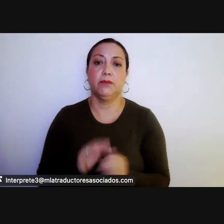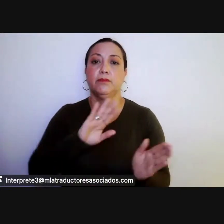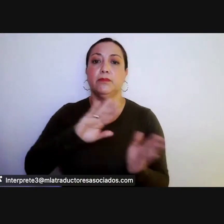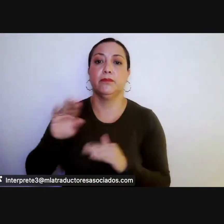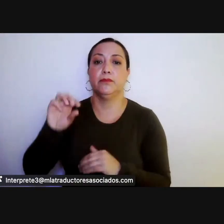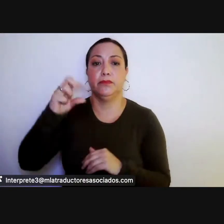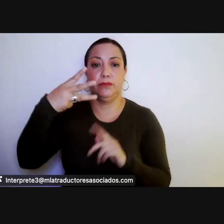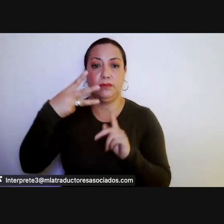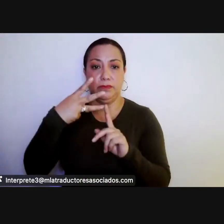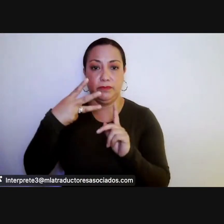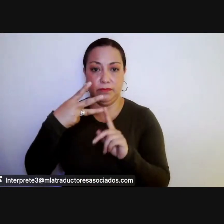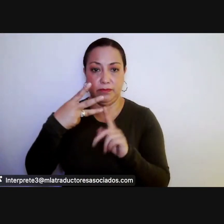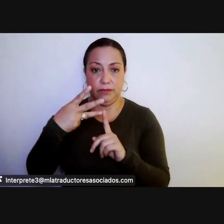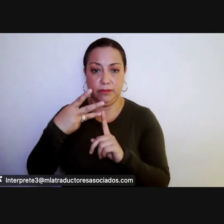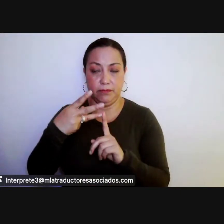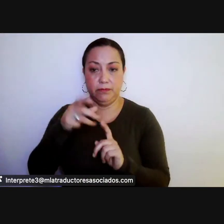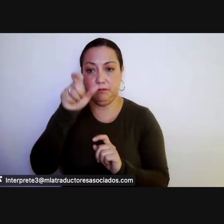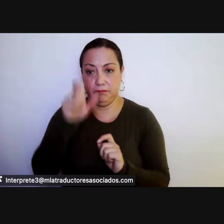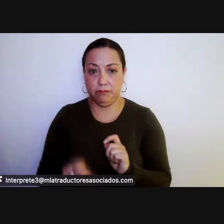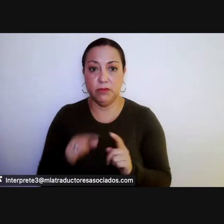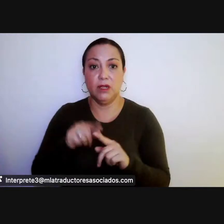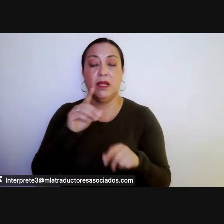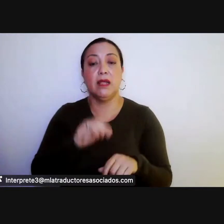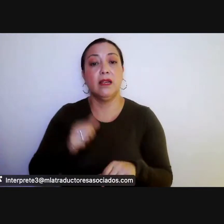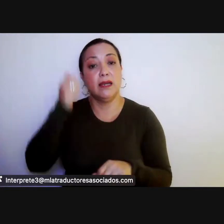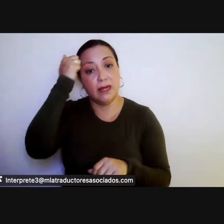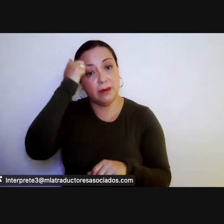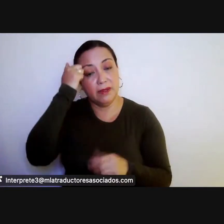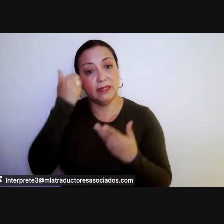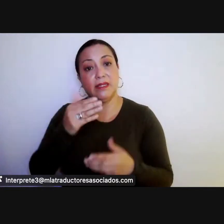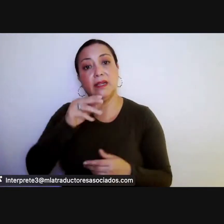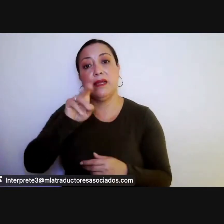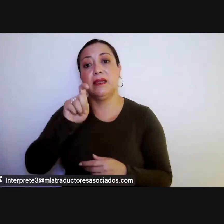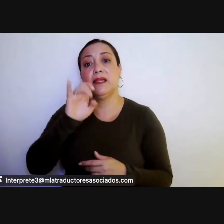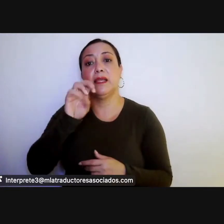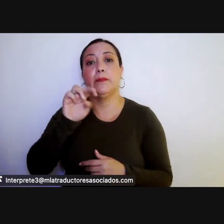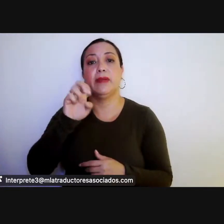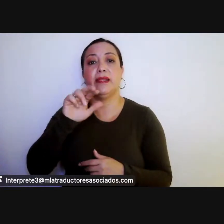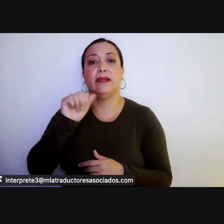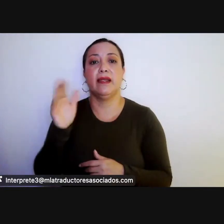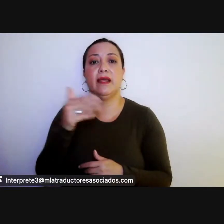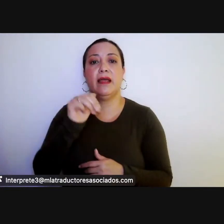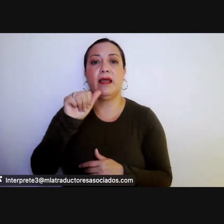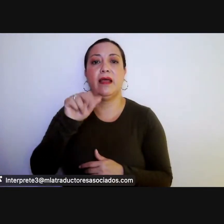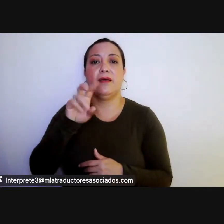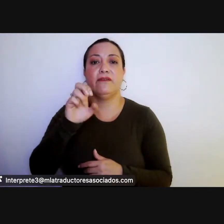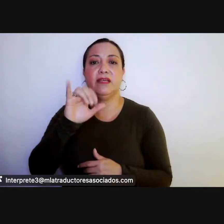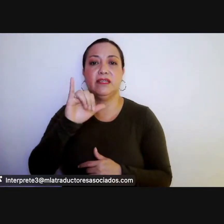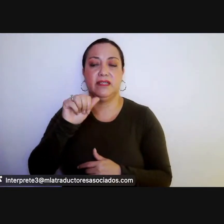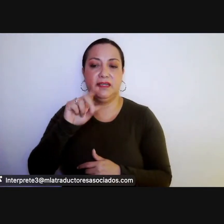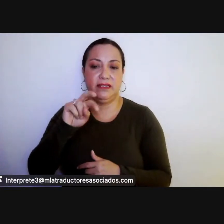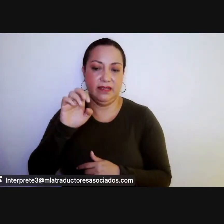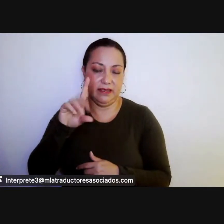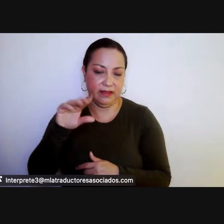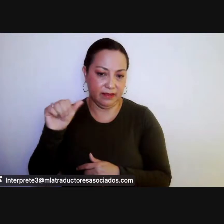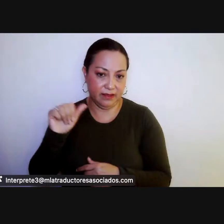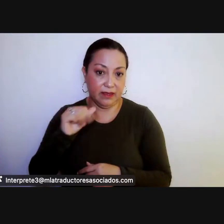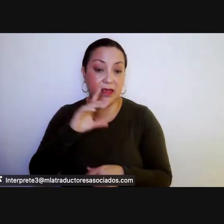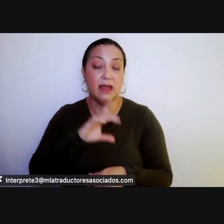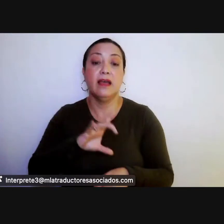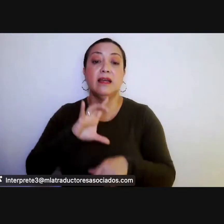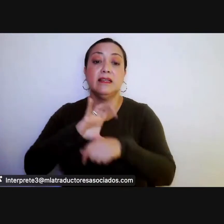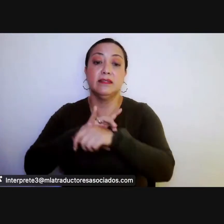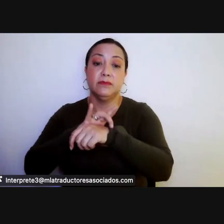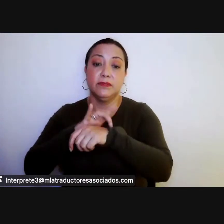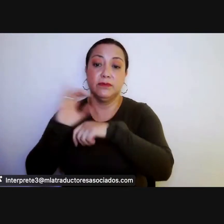sociologist from the University of Costa Rica. Our third panelist is Dr. Jimena Avellaneda, Master in Psychology of the